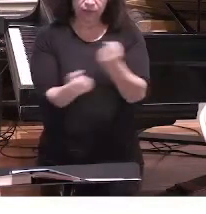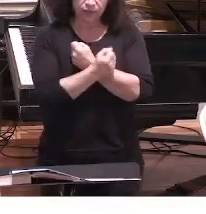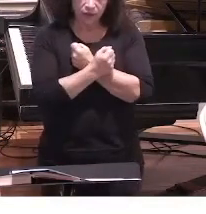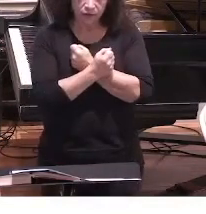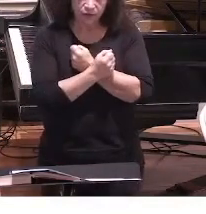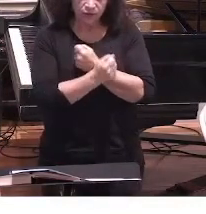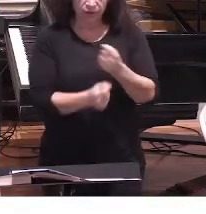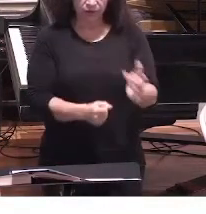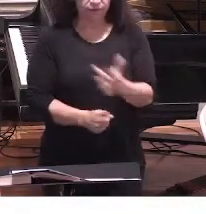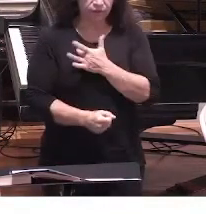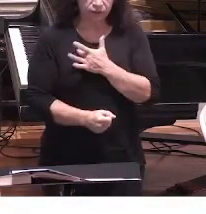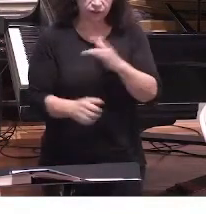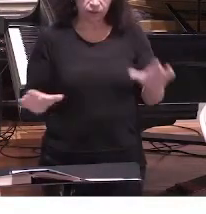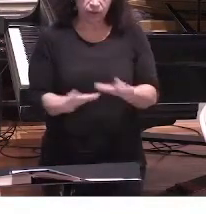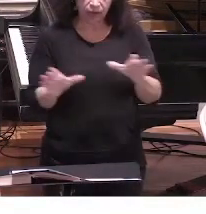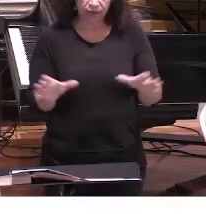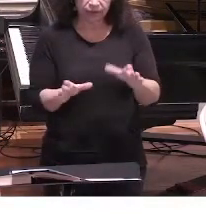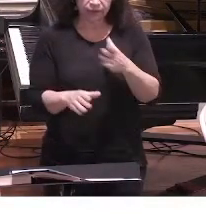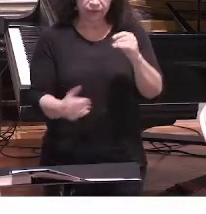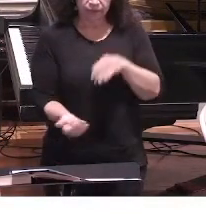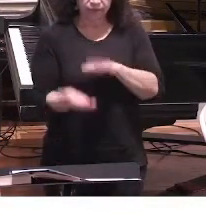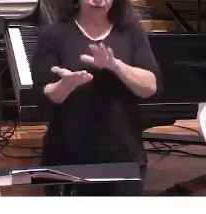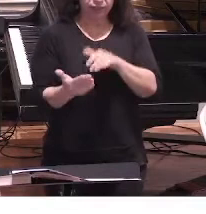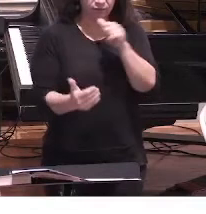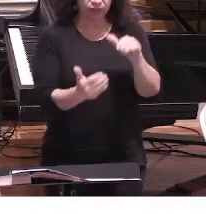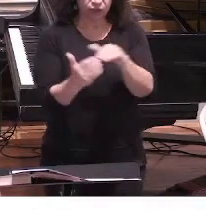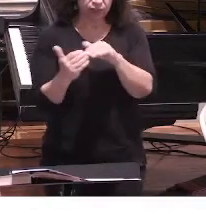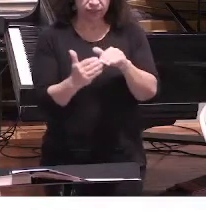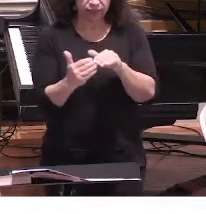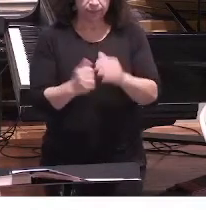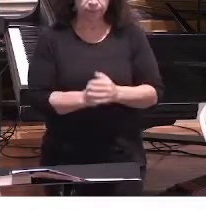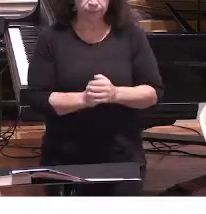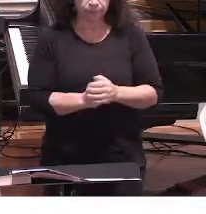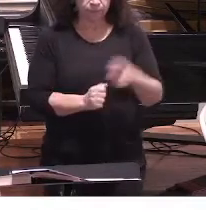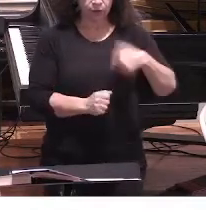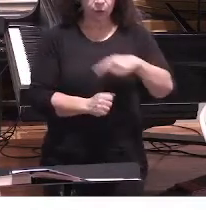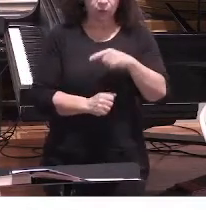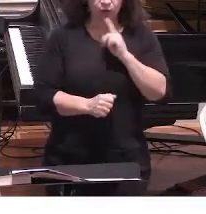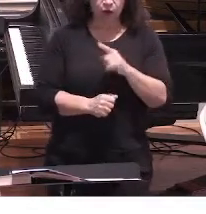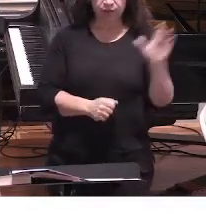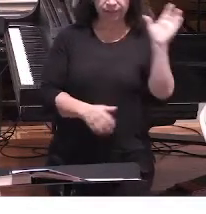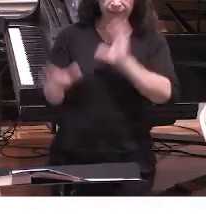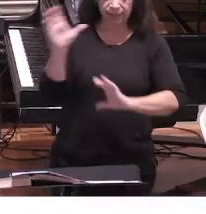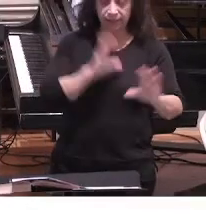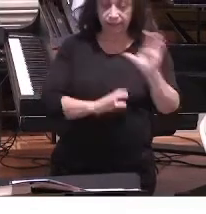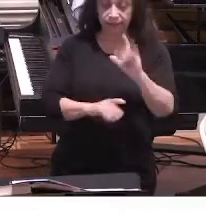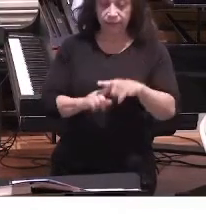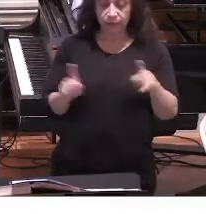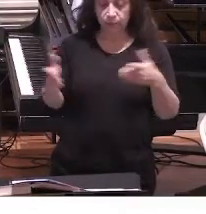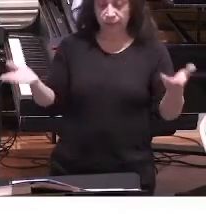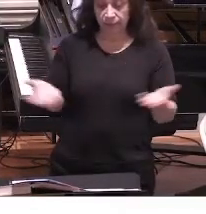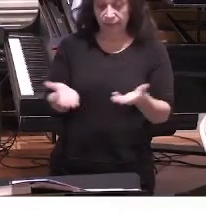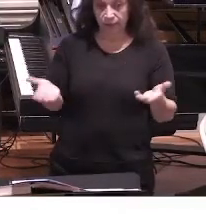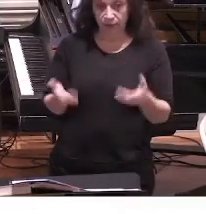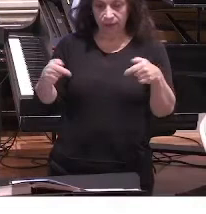love, the conviction to act in the face of injustice. We are seeking,